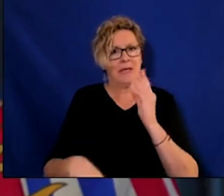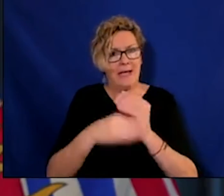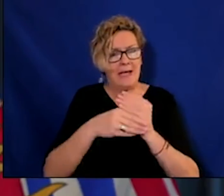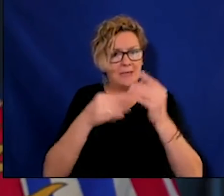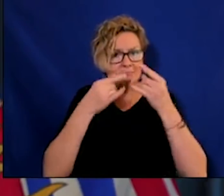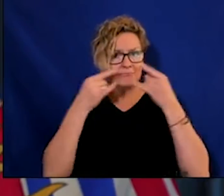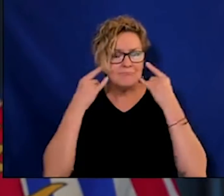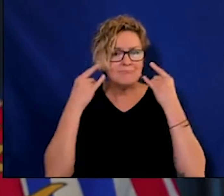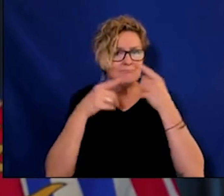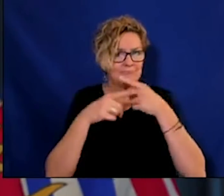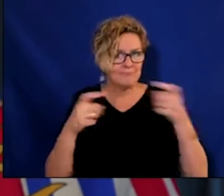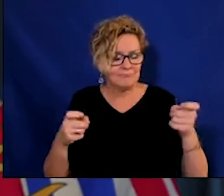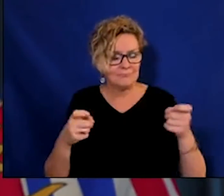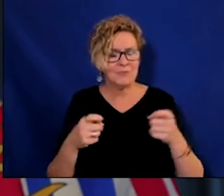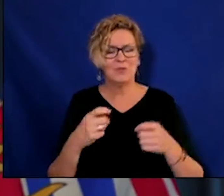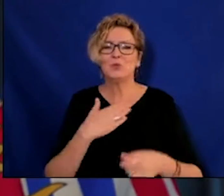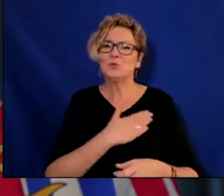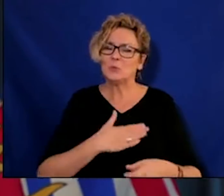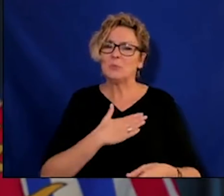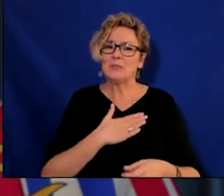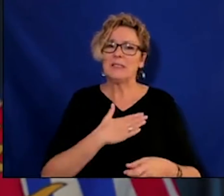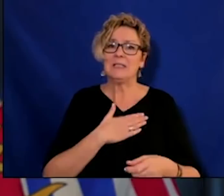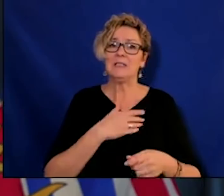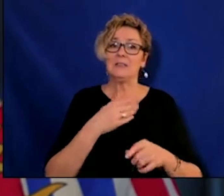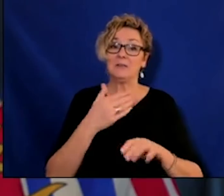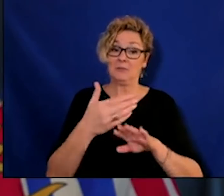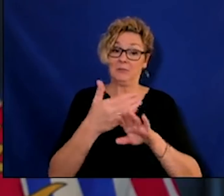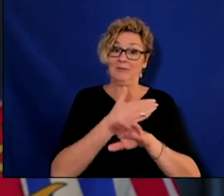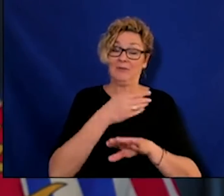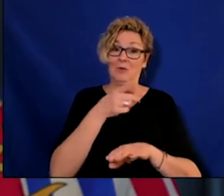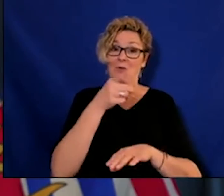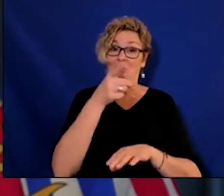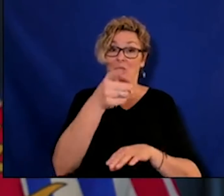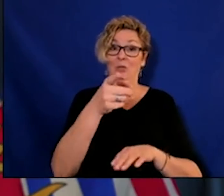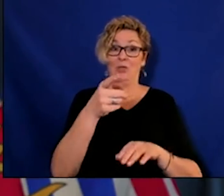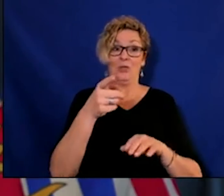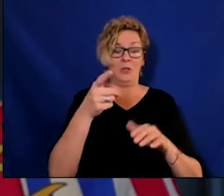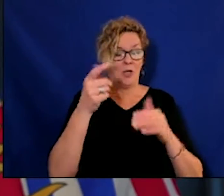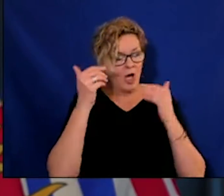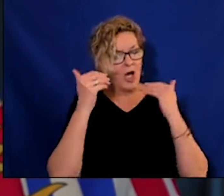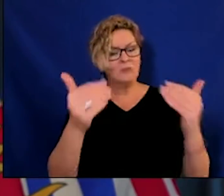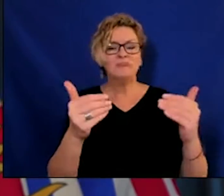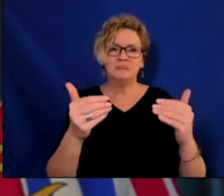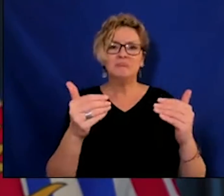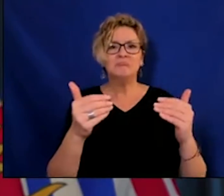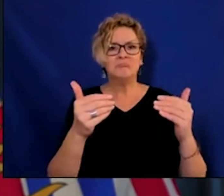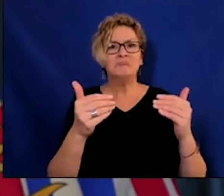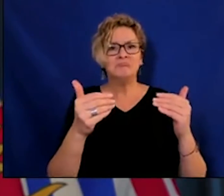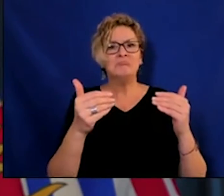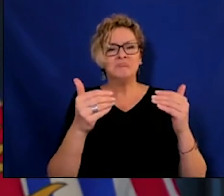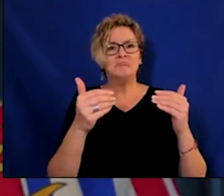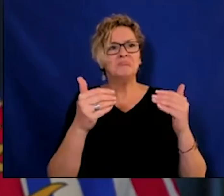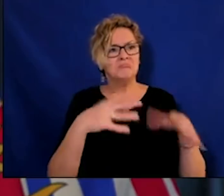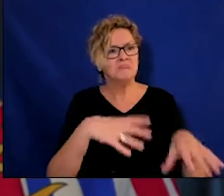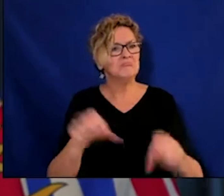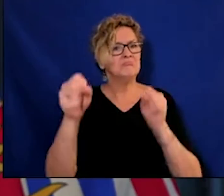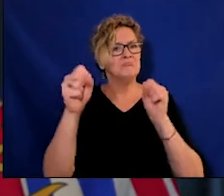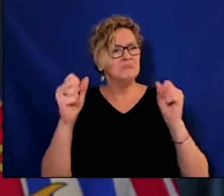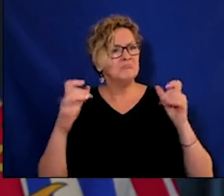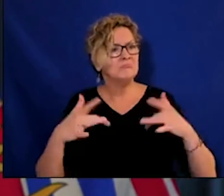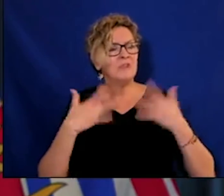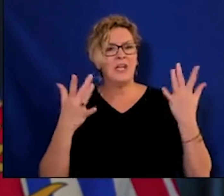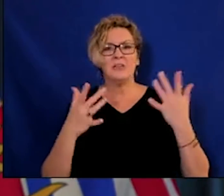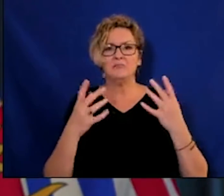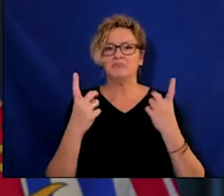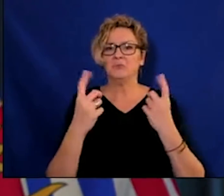yourself, is it a gathering? Is it an event? Is it something that I can do virtually? Can we postpone it? And